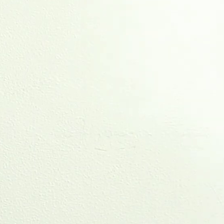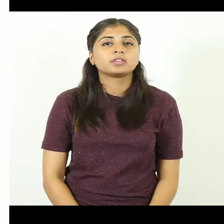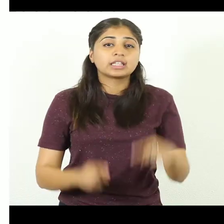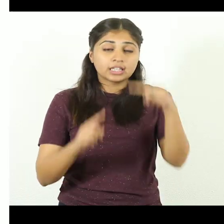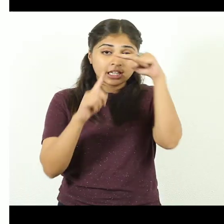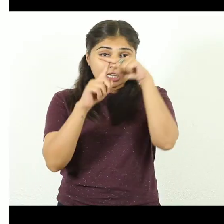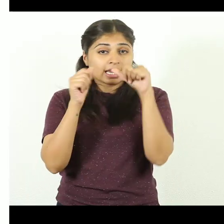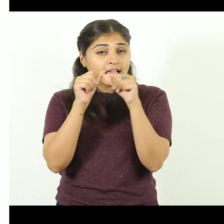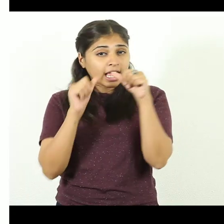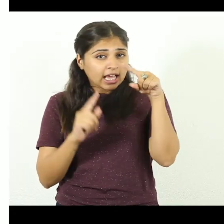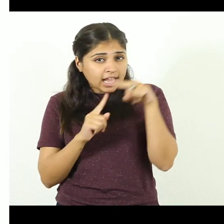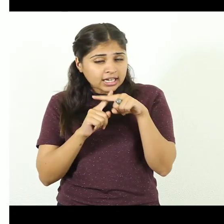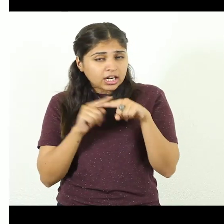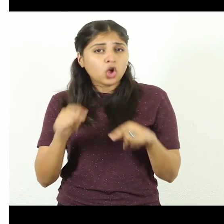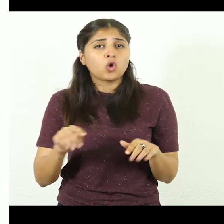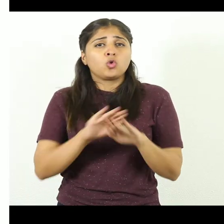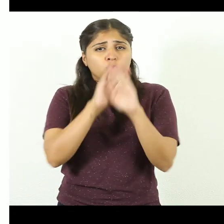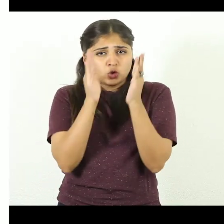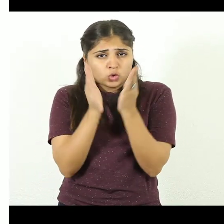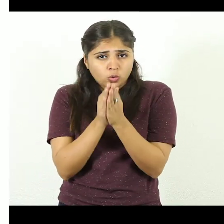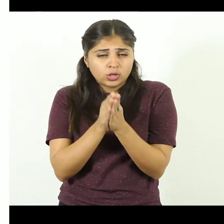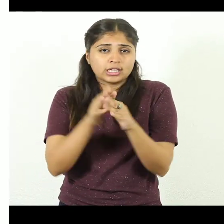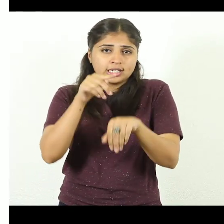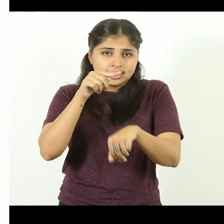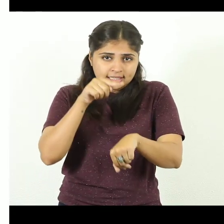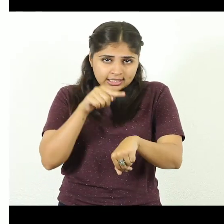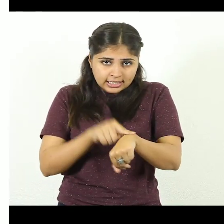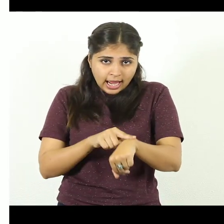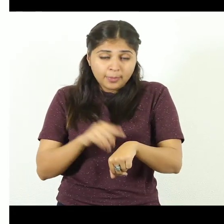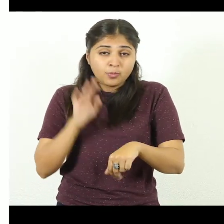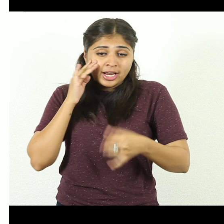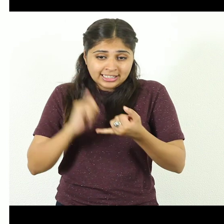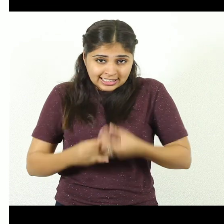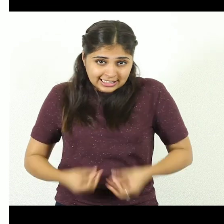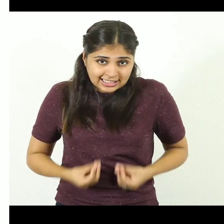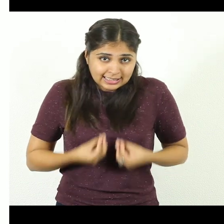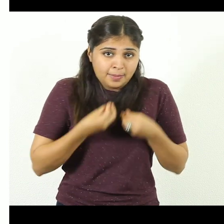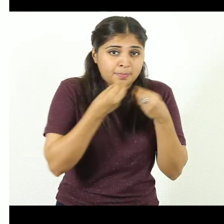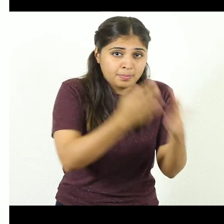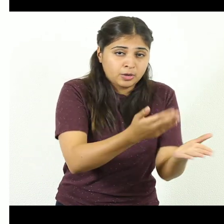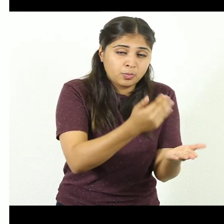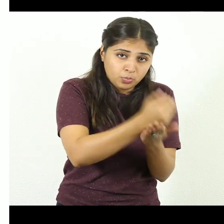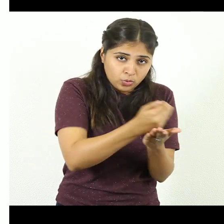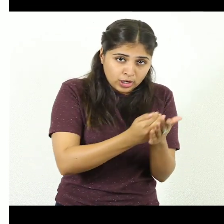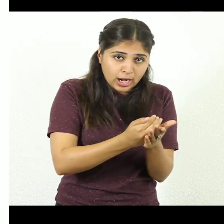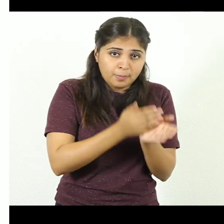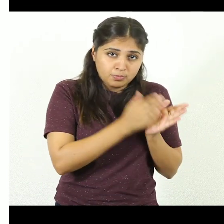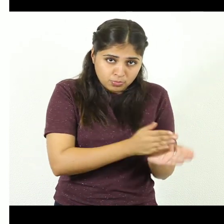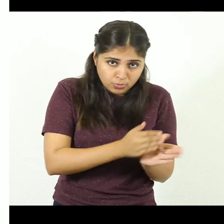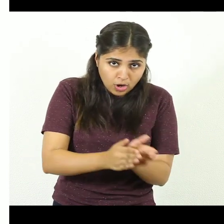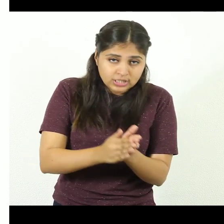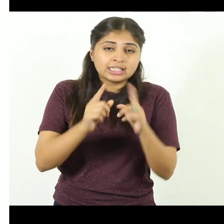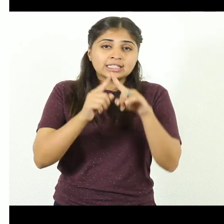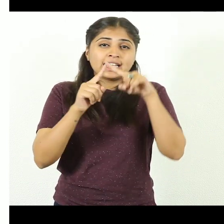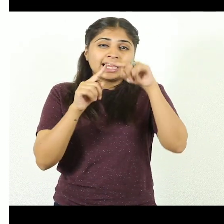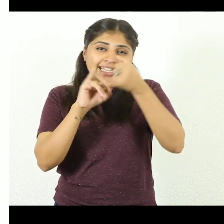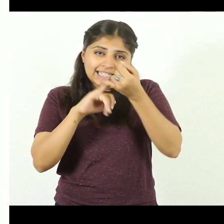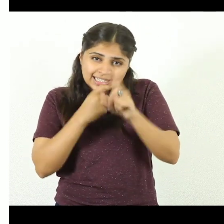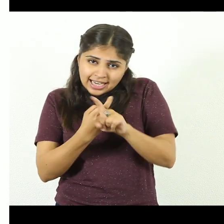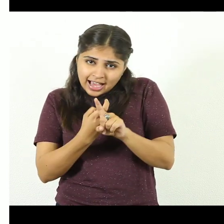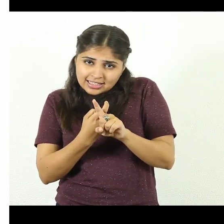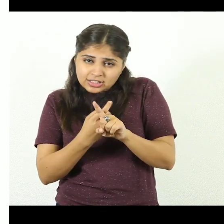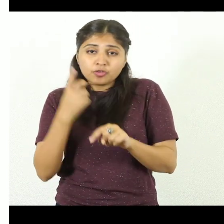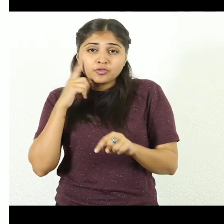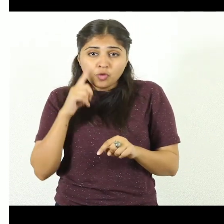Turnaround time. Turnaround time is the total time taken between the submission of a program, process, task